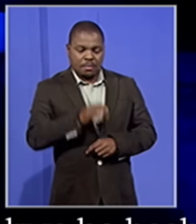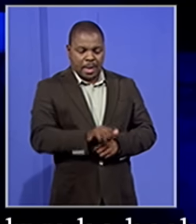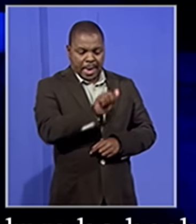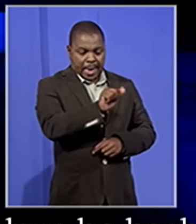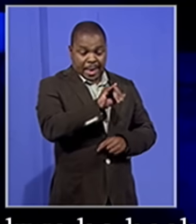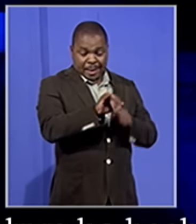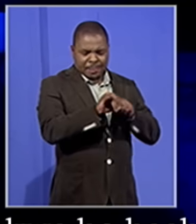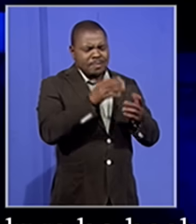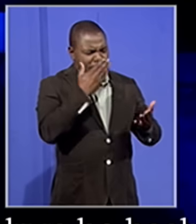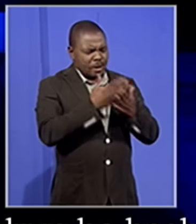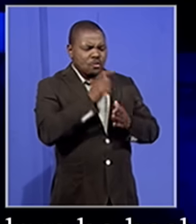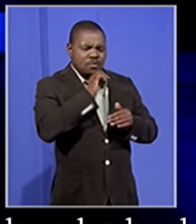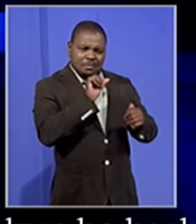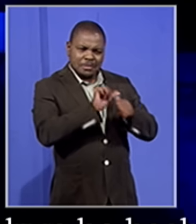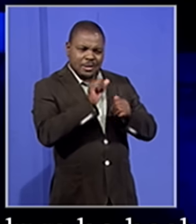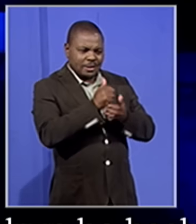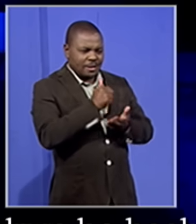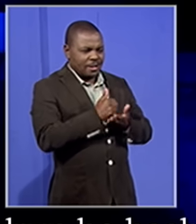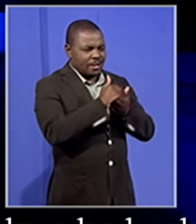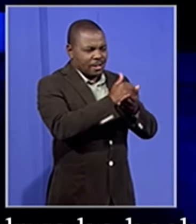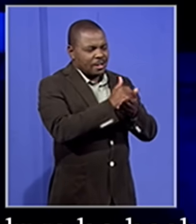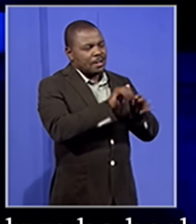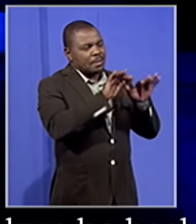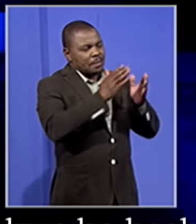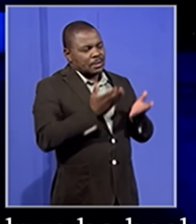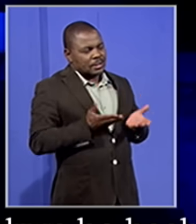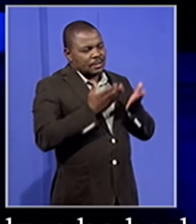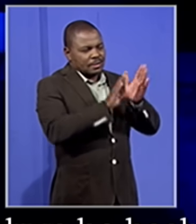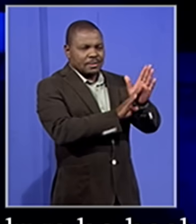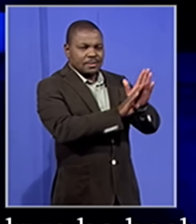nepahetseng molemong wa ntshetsopele le tlhabollo ya ditshebeletso hara tse ding.